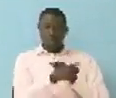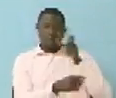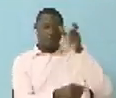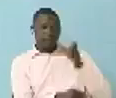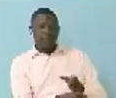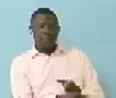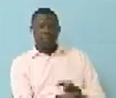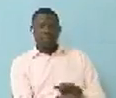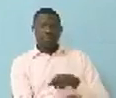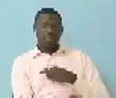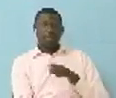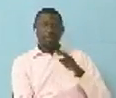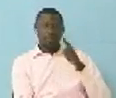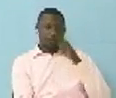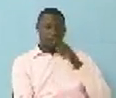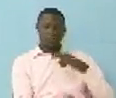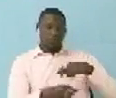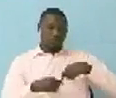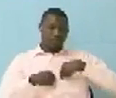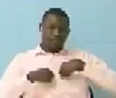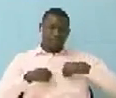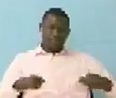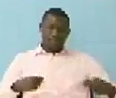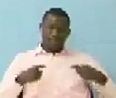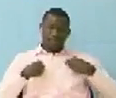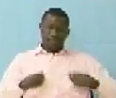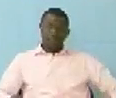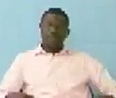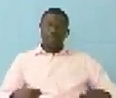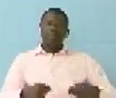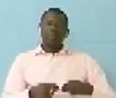and tried to strip him of his clothes,